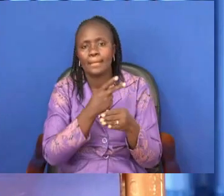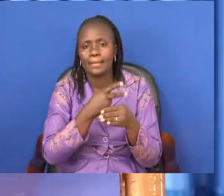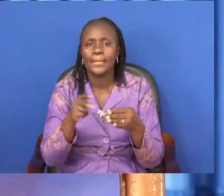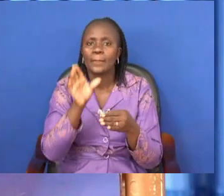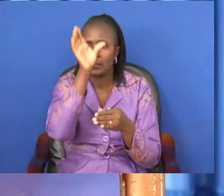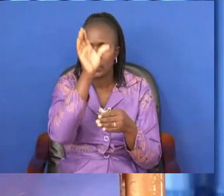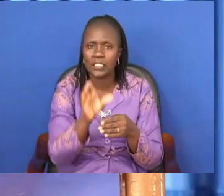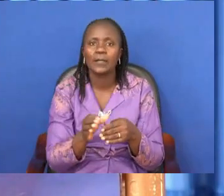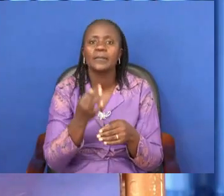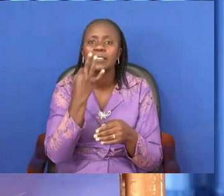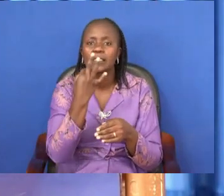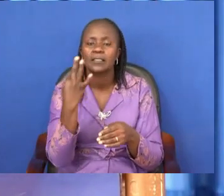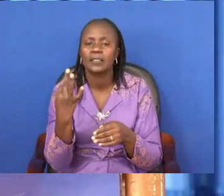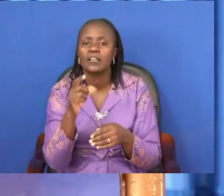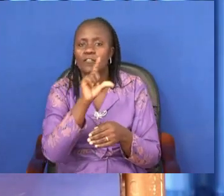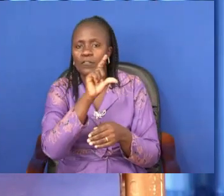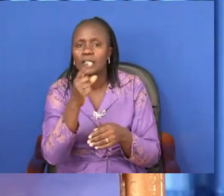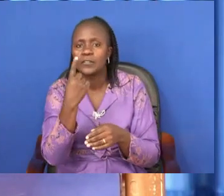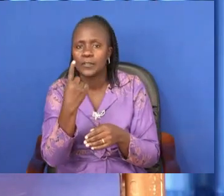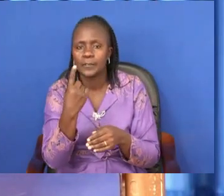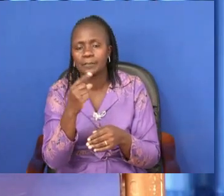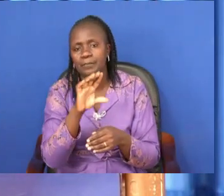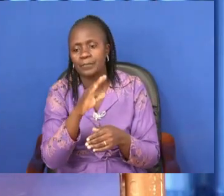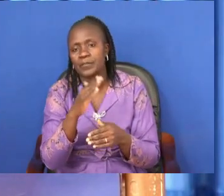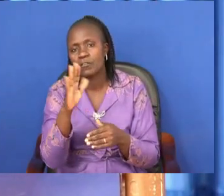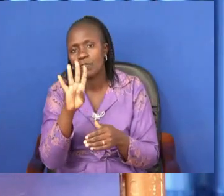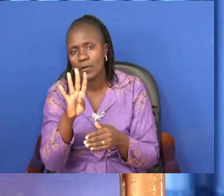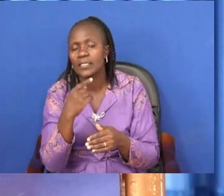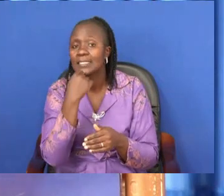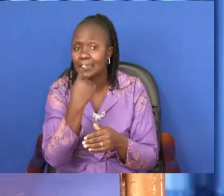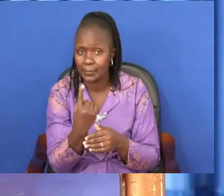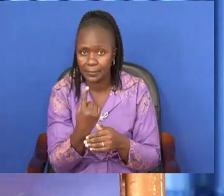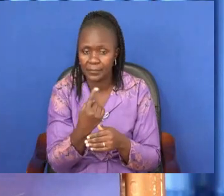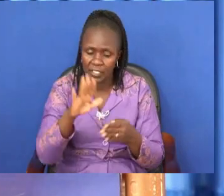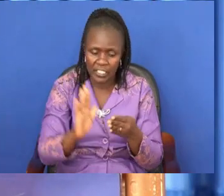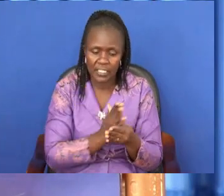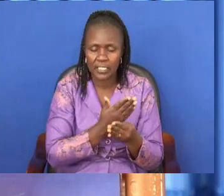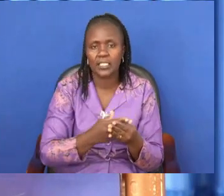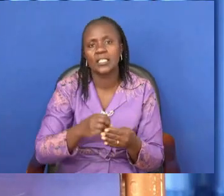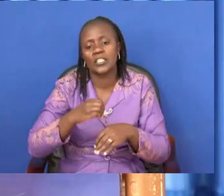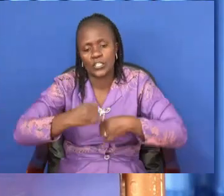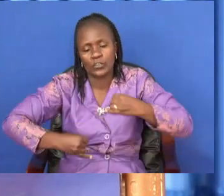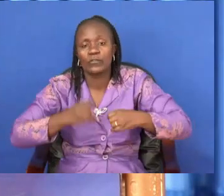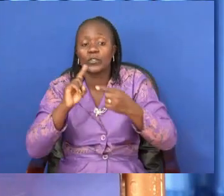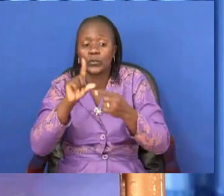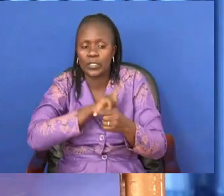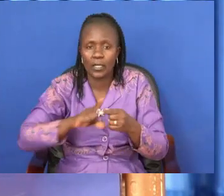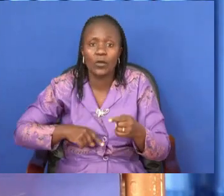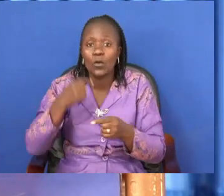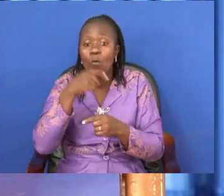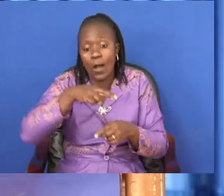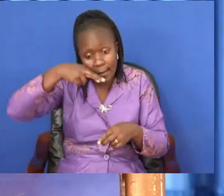33, verses 1, and then I will jump to verse 4. It says, "Sing joyfully to the Lord, you